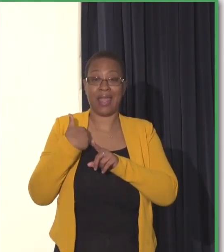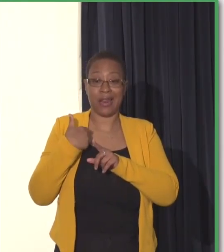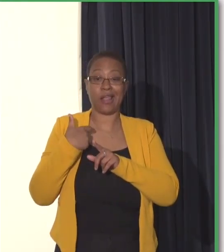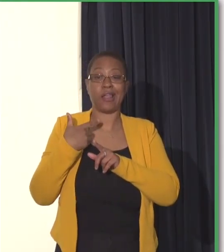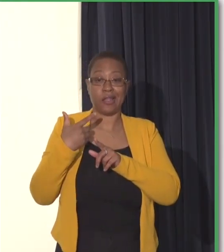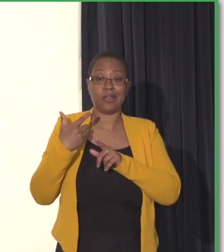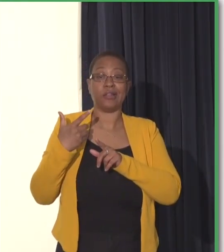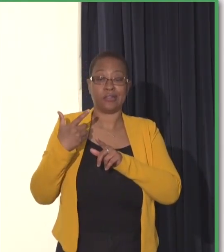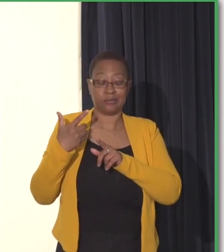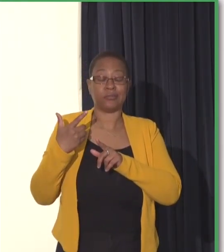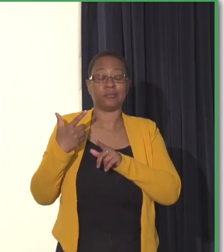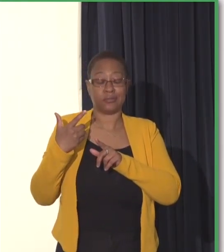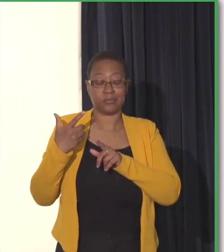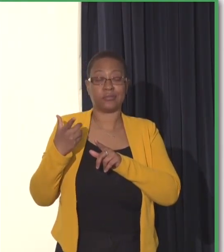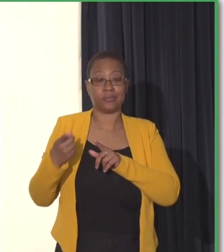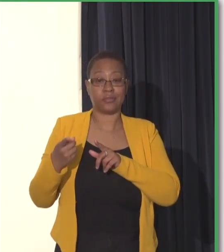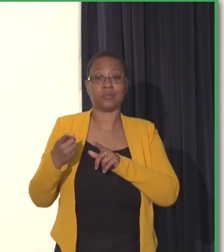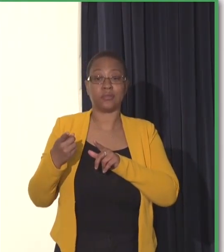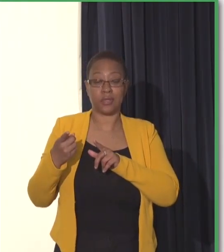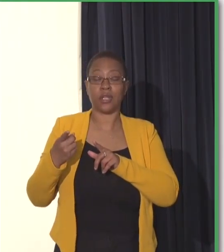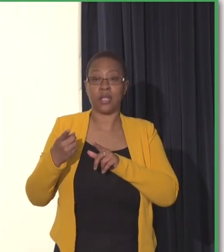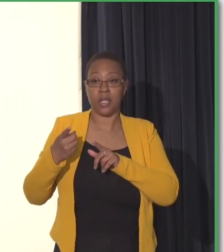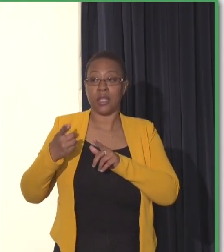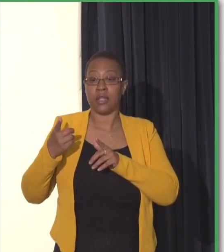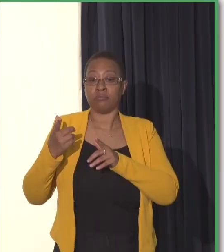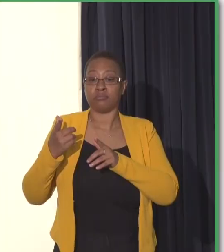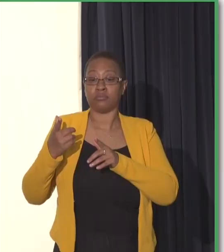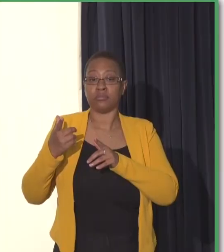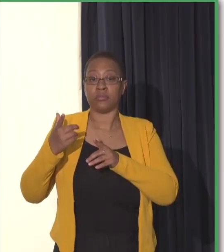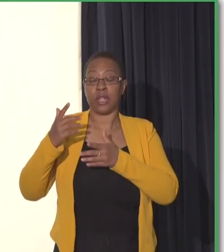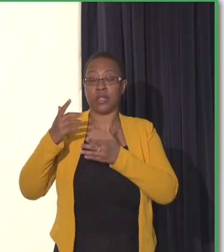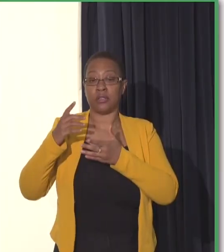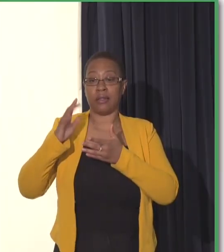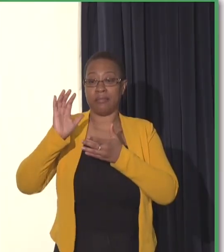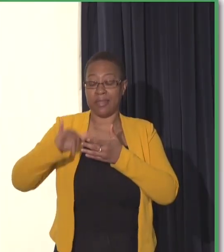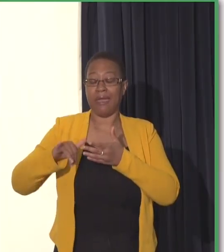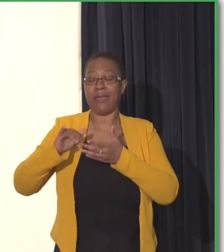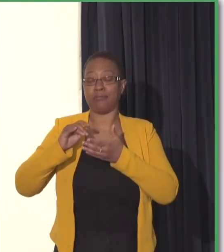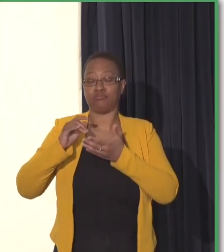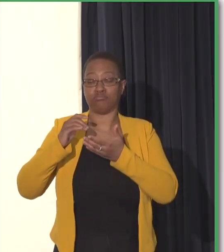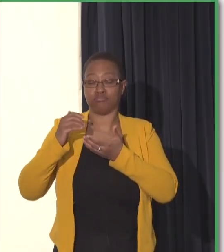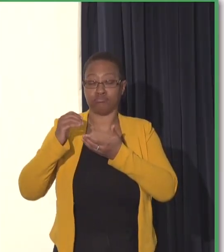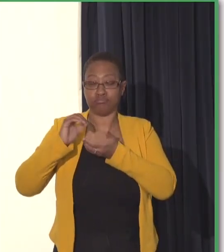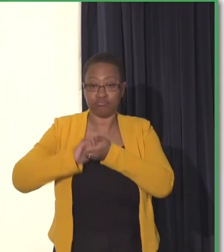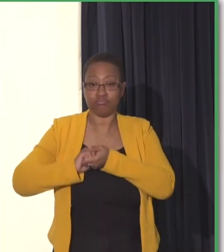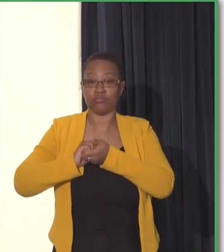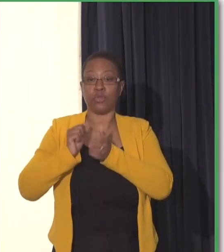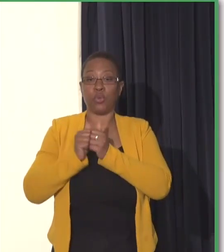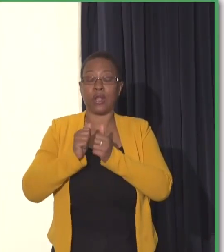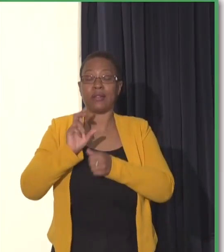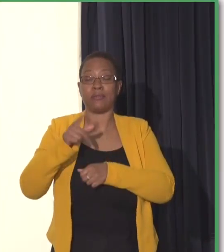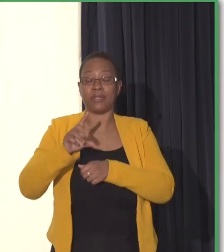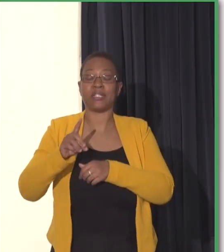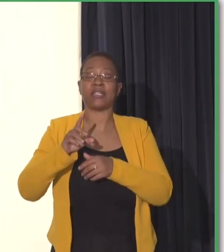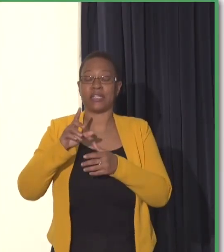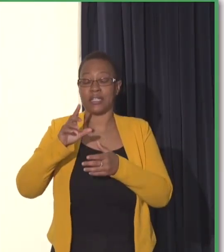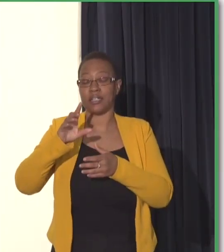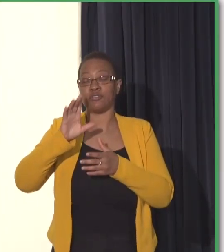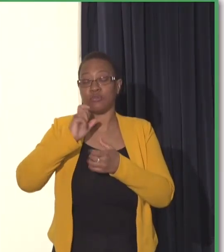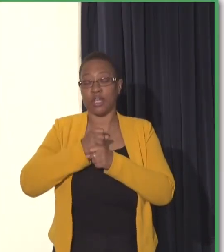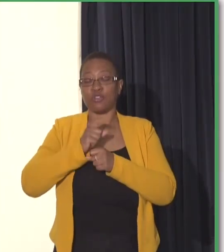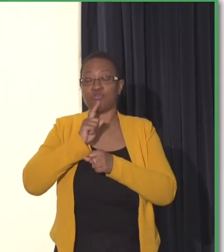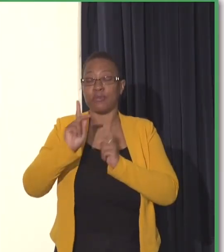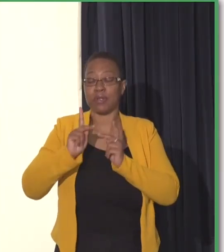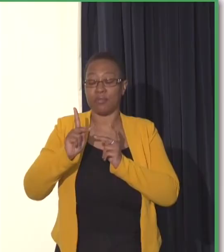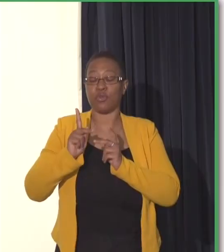with respect to getting those people into safety, getting them out of water and everything, and that, you know, they have been as actively